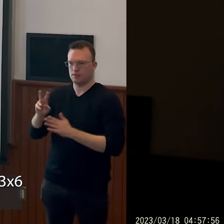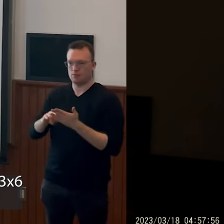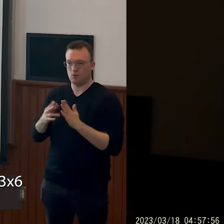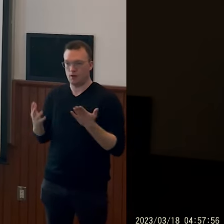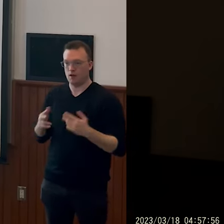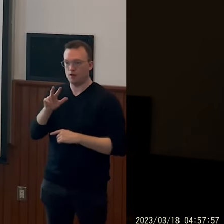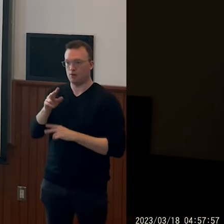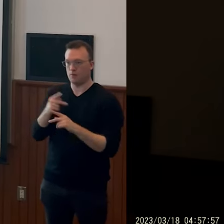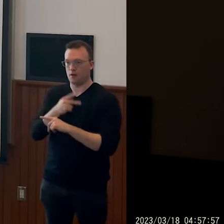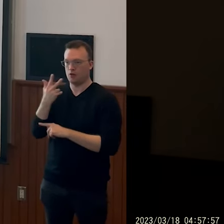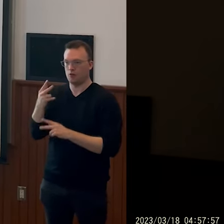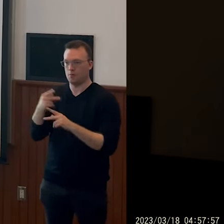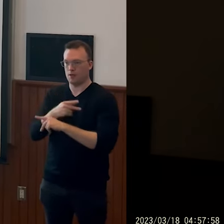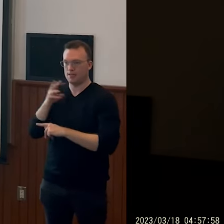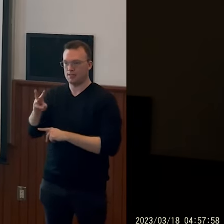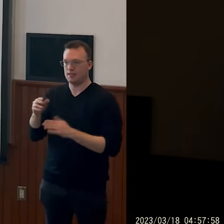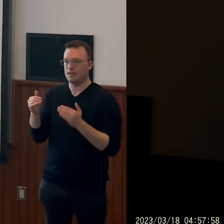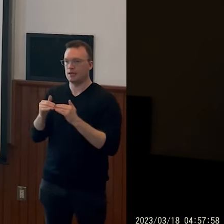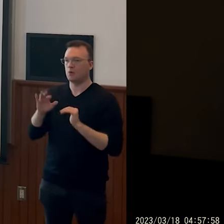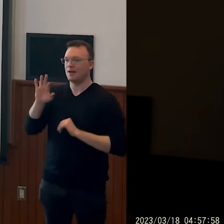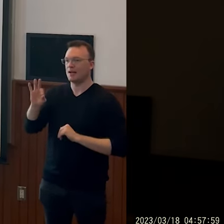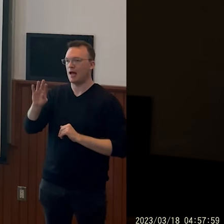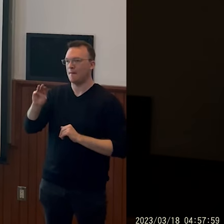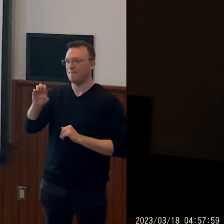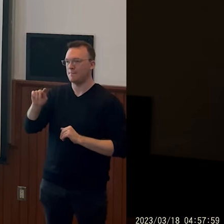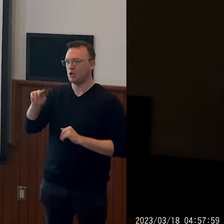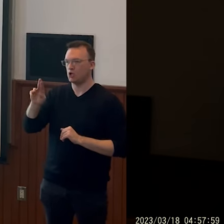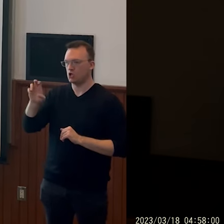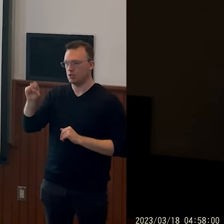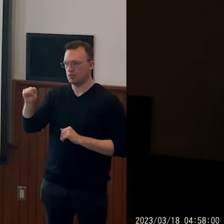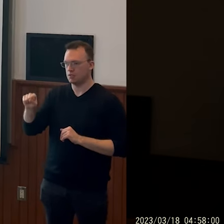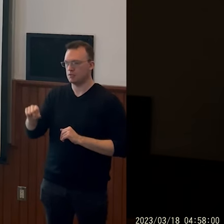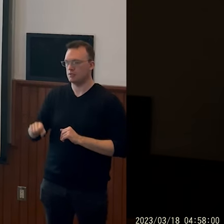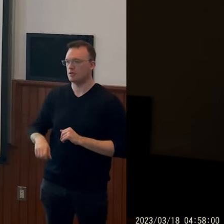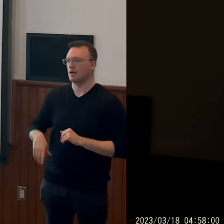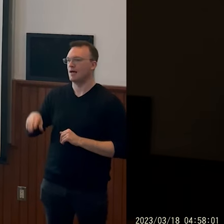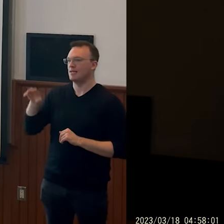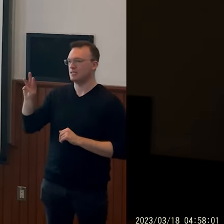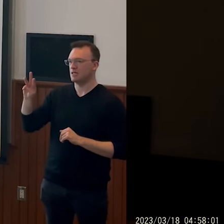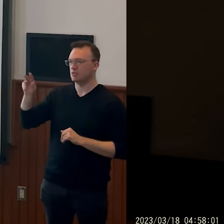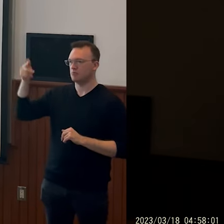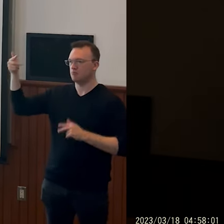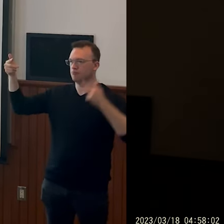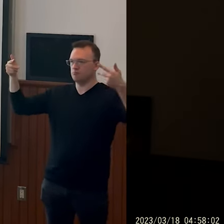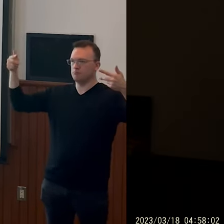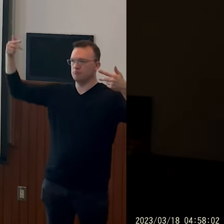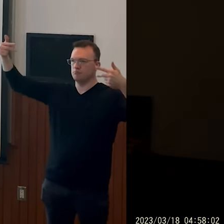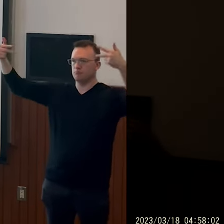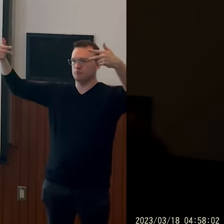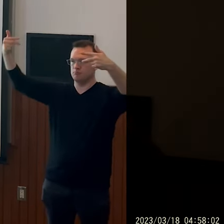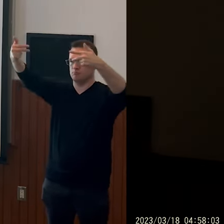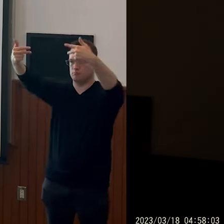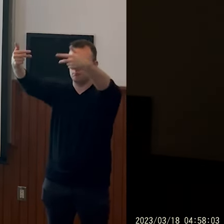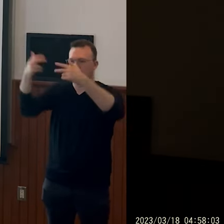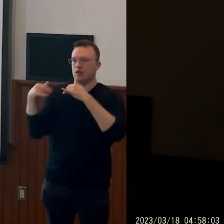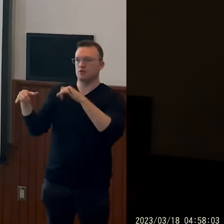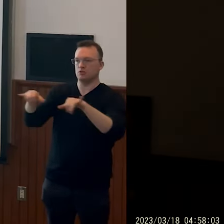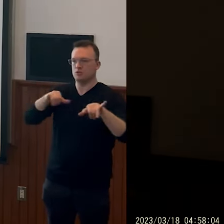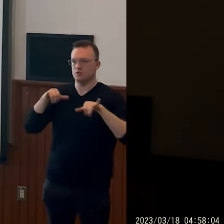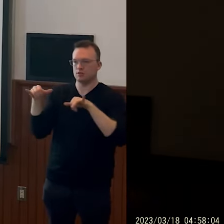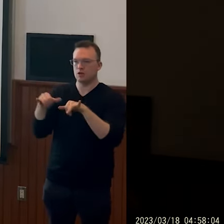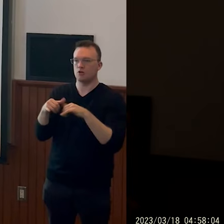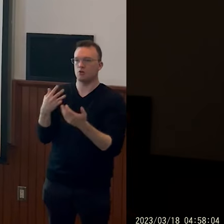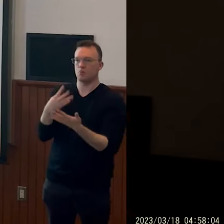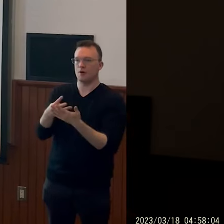for 3x3x6 equals 9 meter and 6 surveillance cameras. So these are the standard kind of